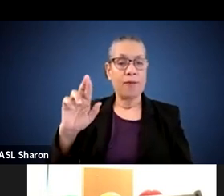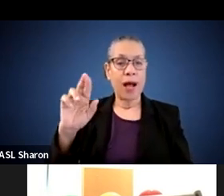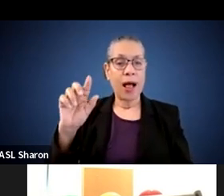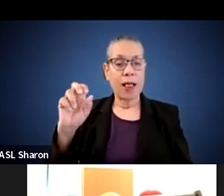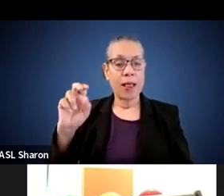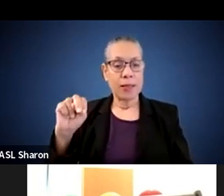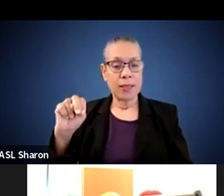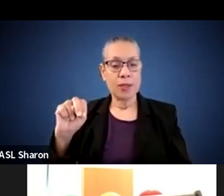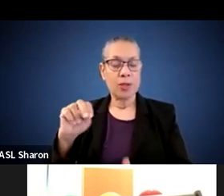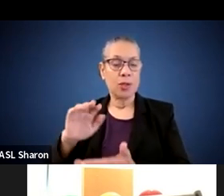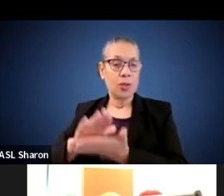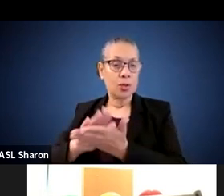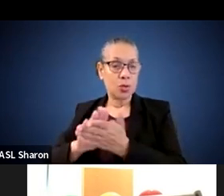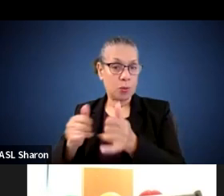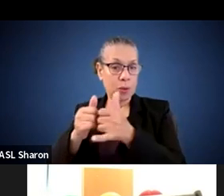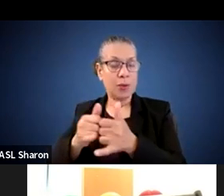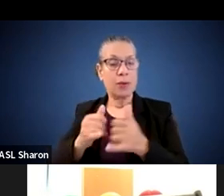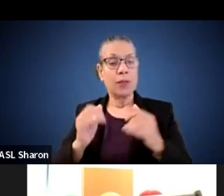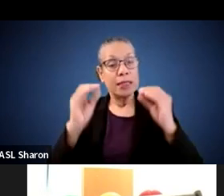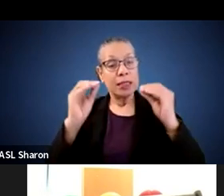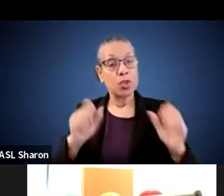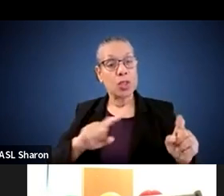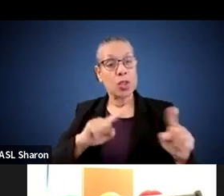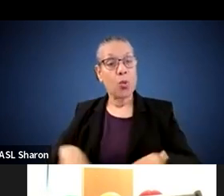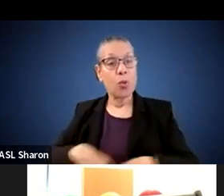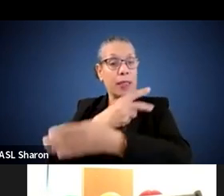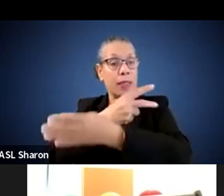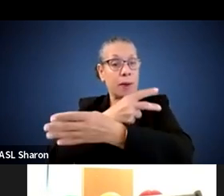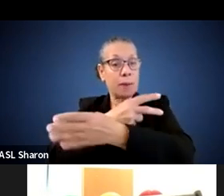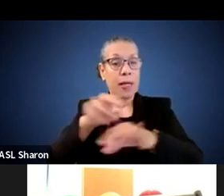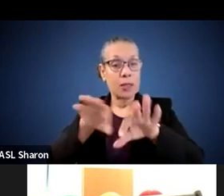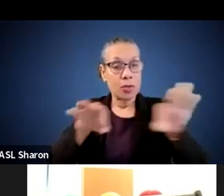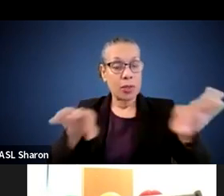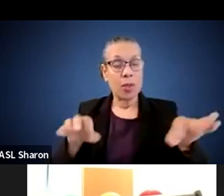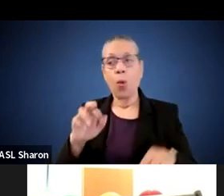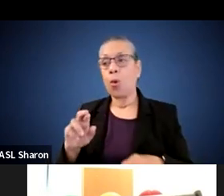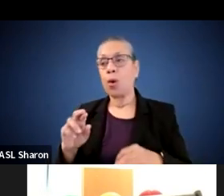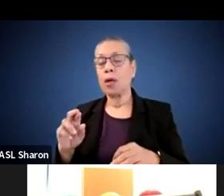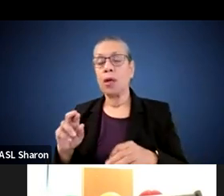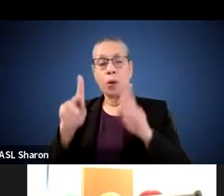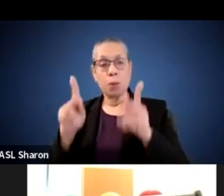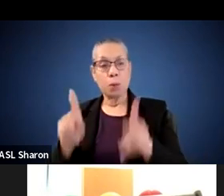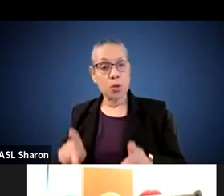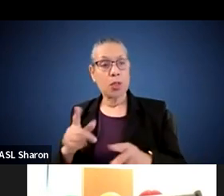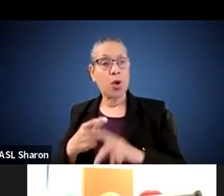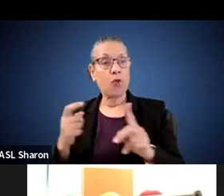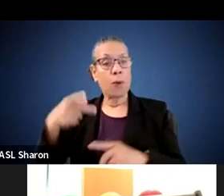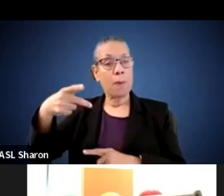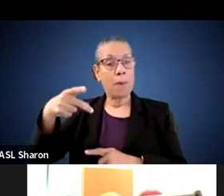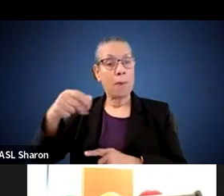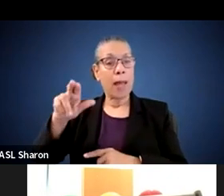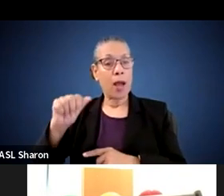is opportunities for teachers to get master's degrees or those who are trying to go from a pair to a teacher teacher to